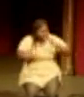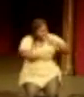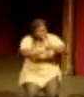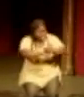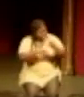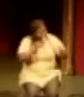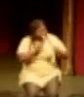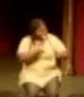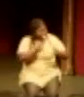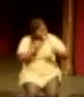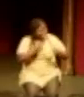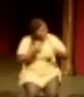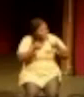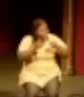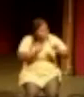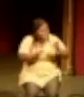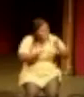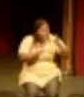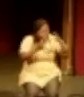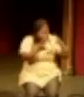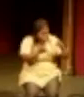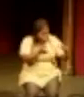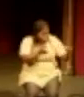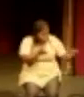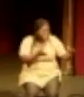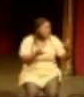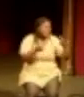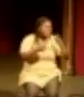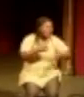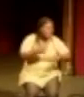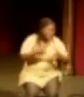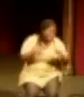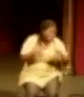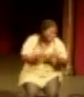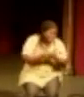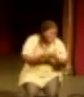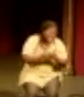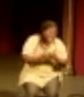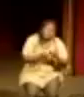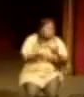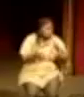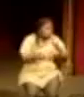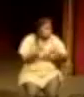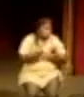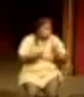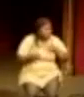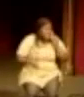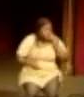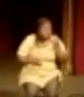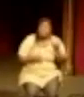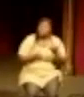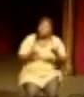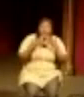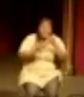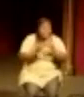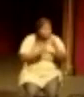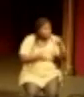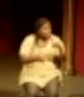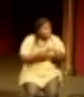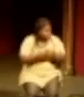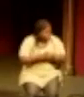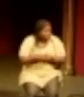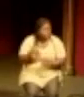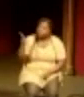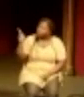it was like November. But anyway, fabulous night, and I just want to thank everyone that played a part in those kinds